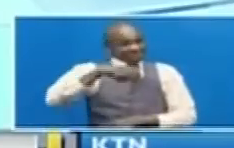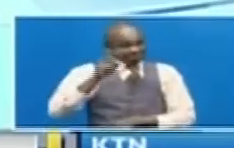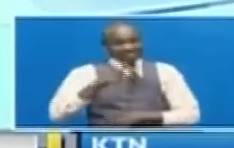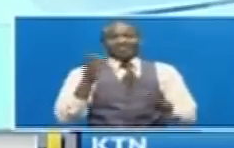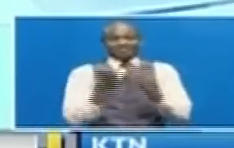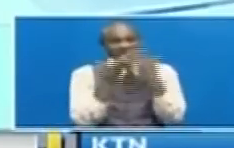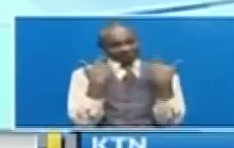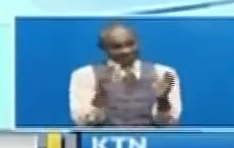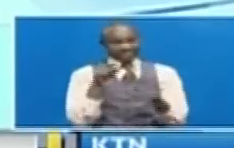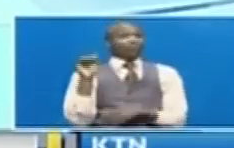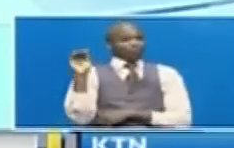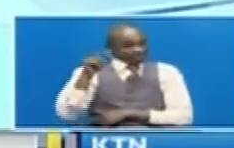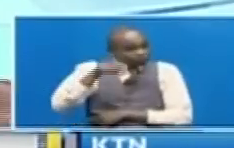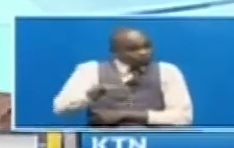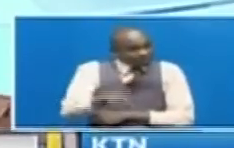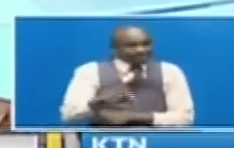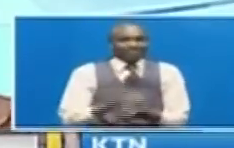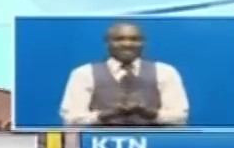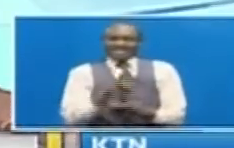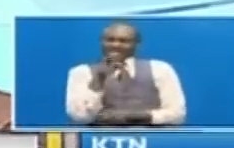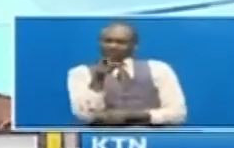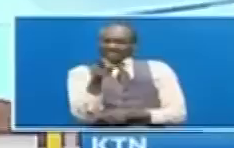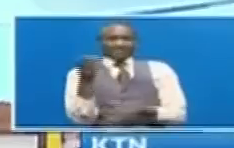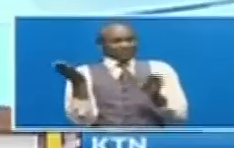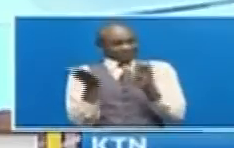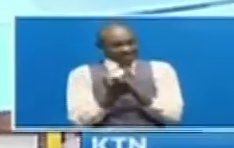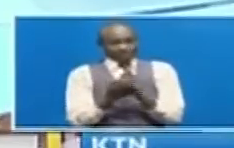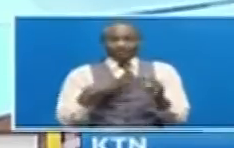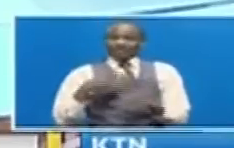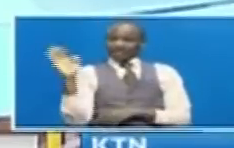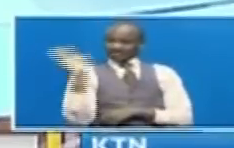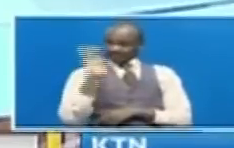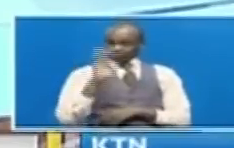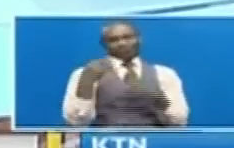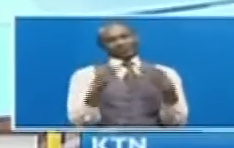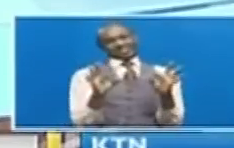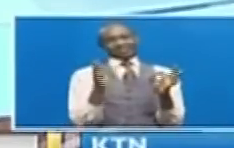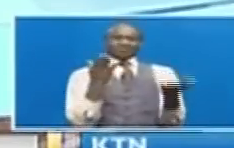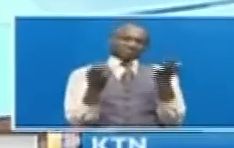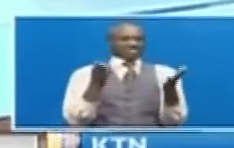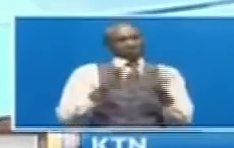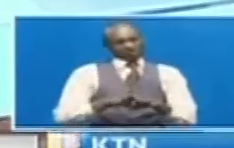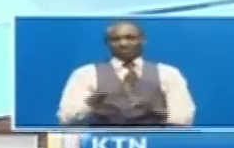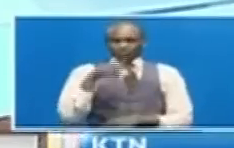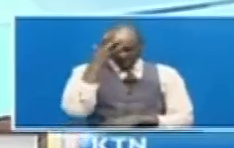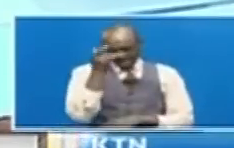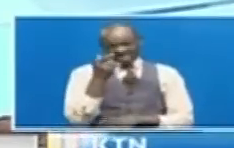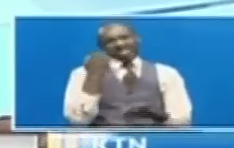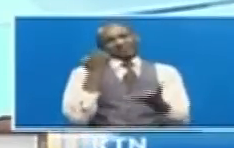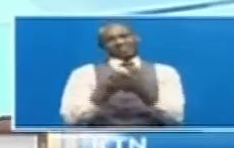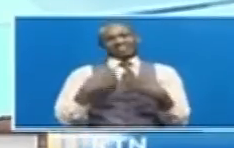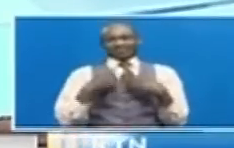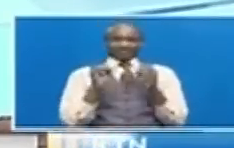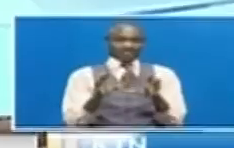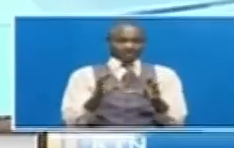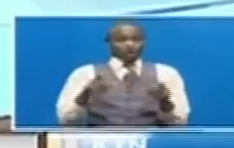tobiko, this morning. Now, the corruption file on suspended Lands Cabinet Secretary Charity Ngillu may be closed, while her agriculture